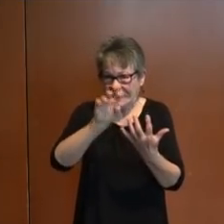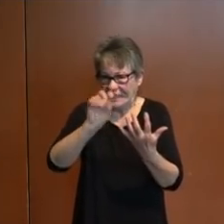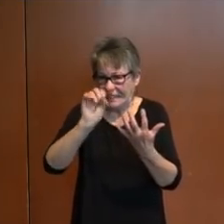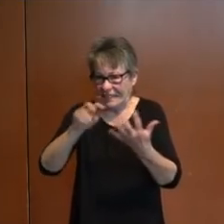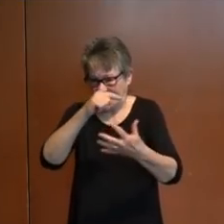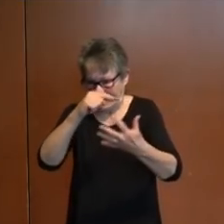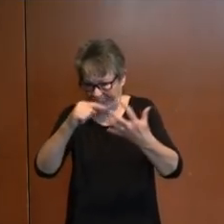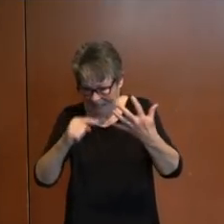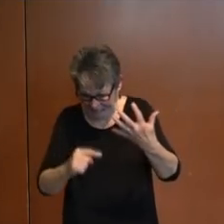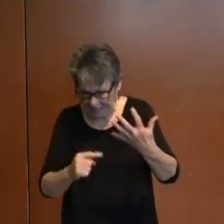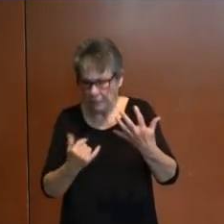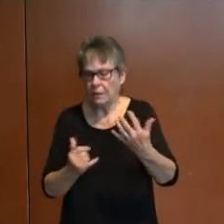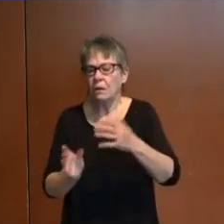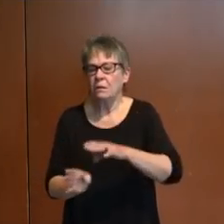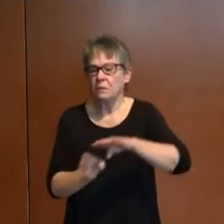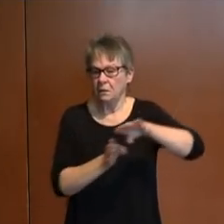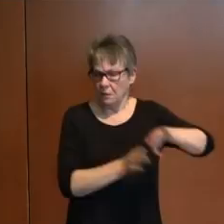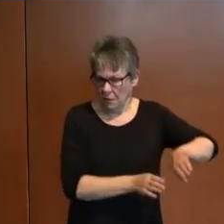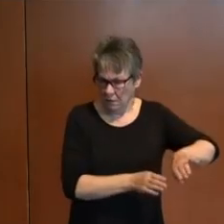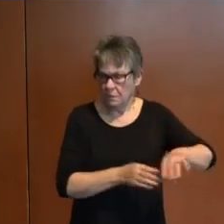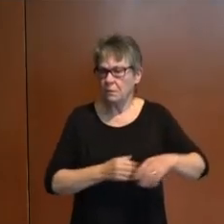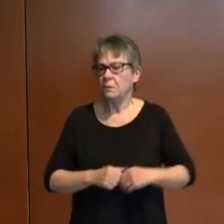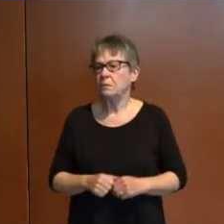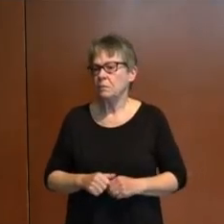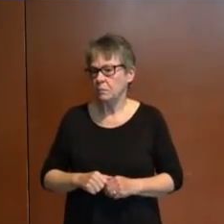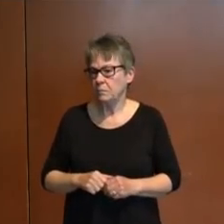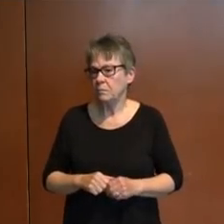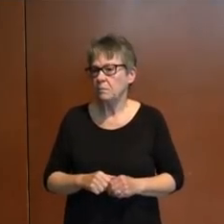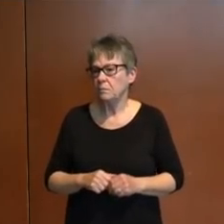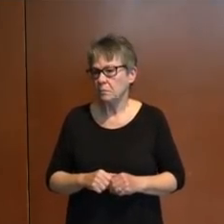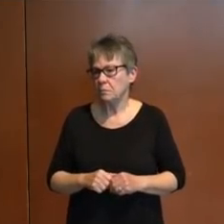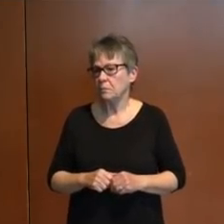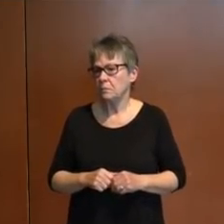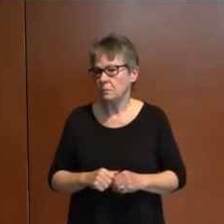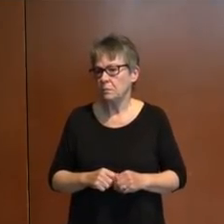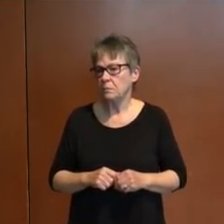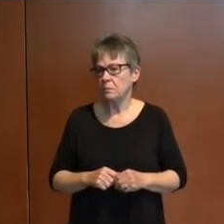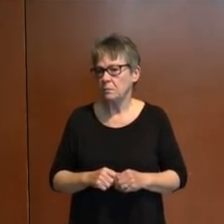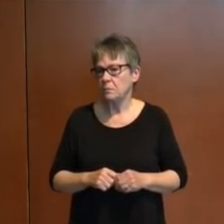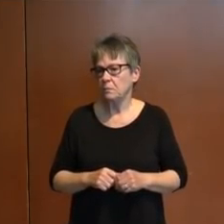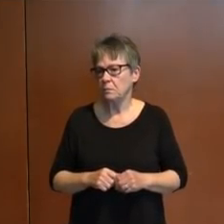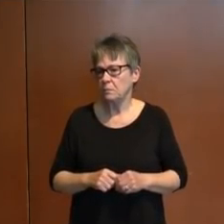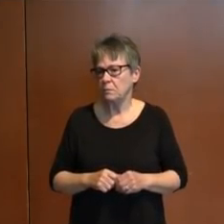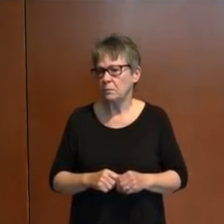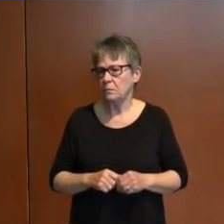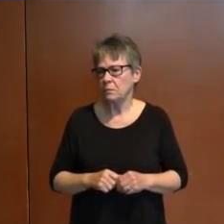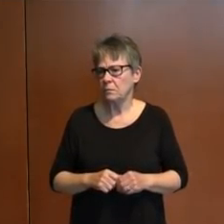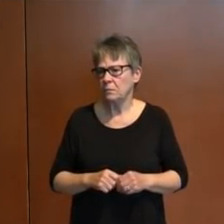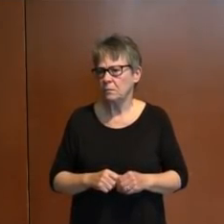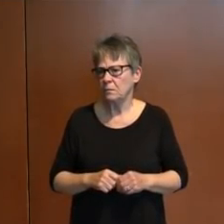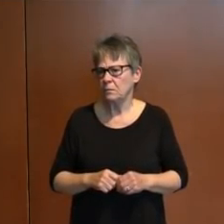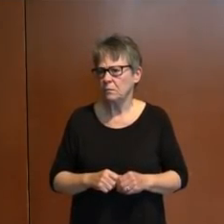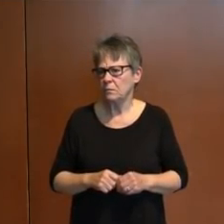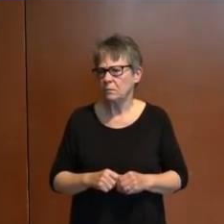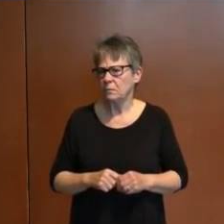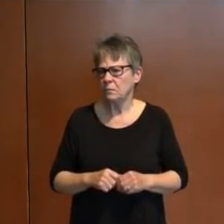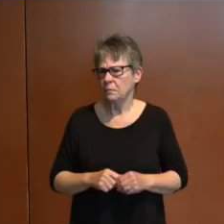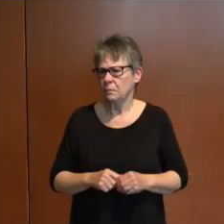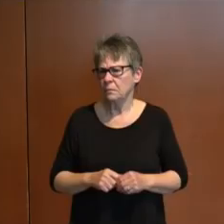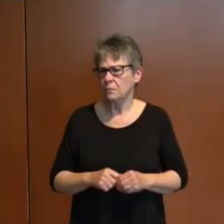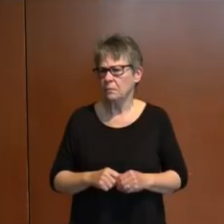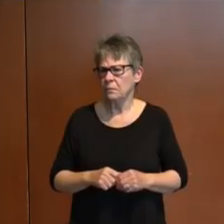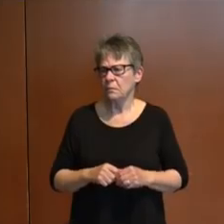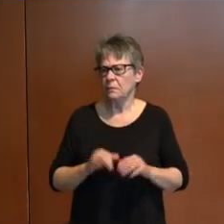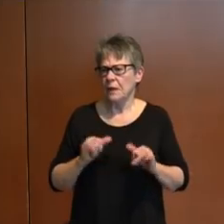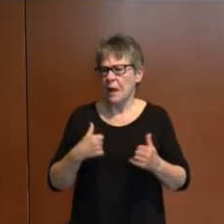presentation. We got a real, not unexpected, but we got a real gut punch this morning as a nation and as a state with a